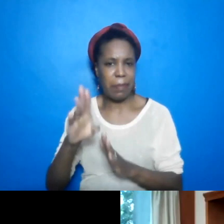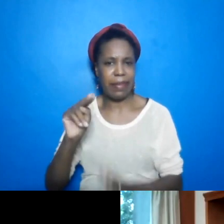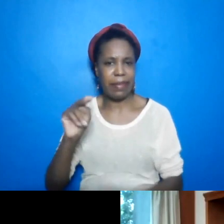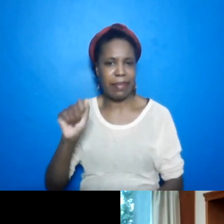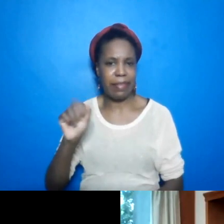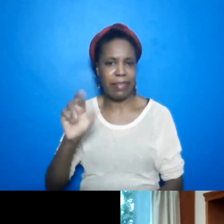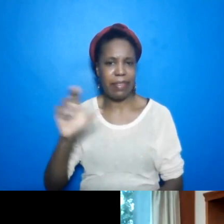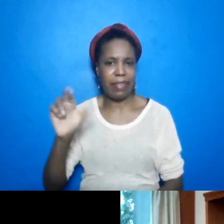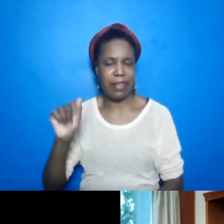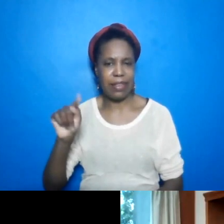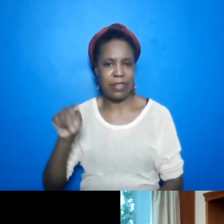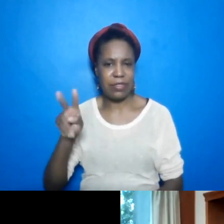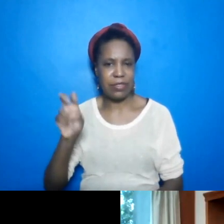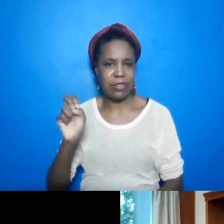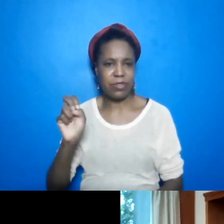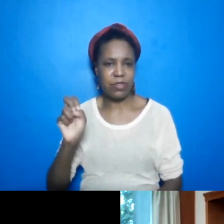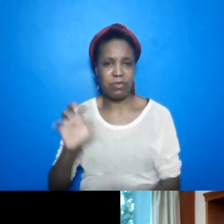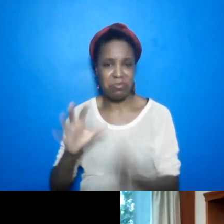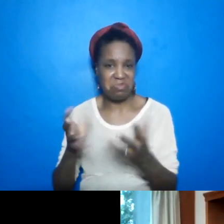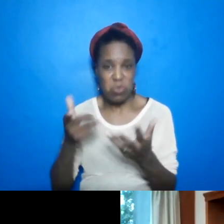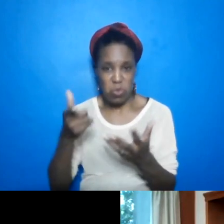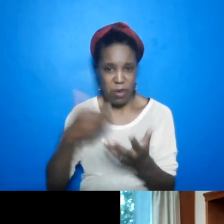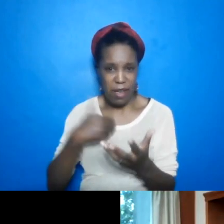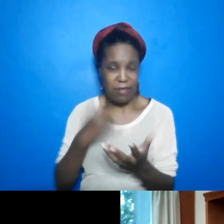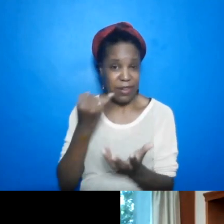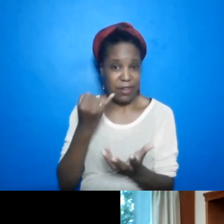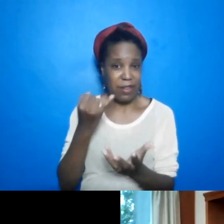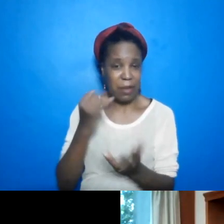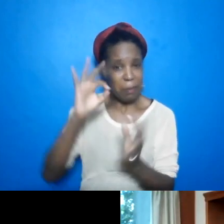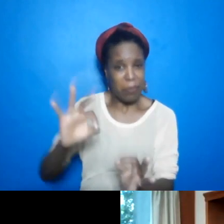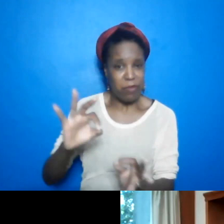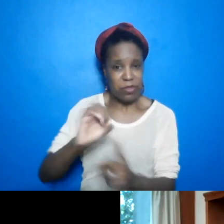when you're working in a place like Greensboro, how important is it to have